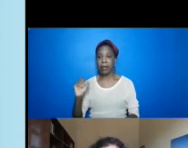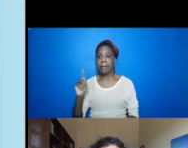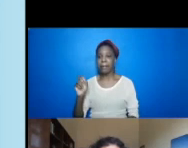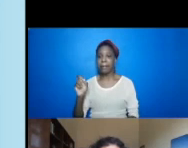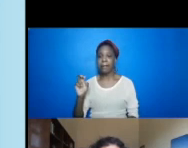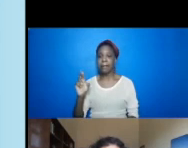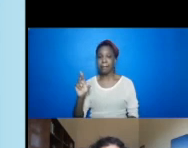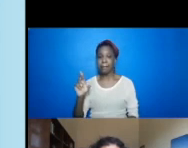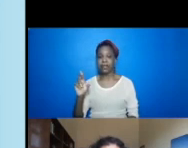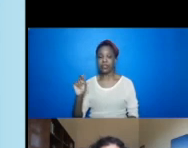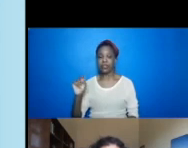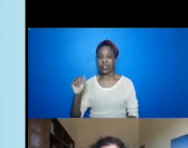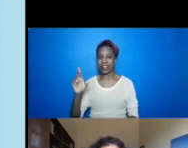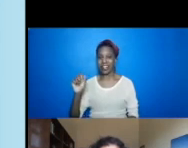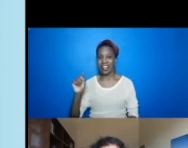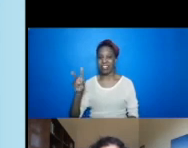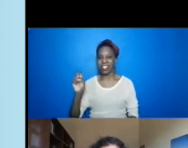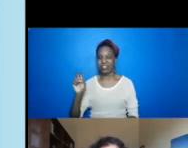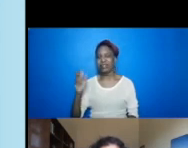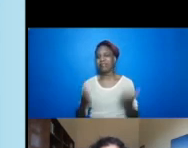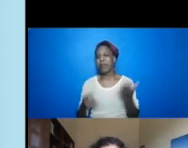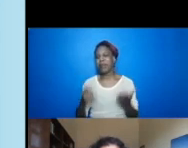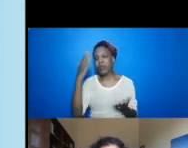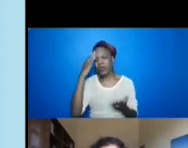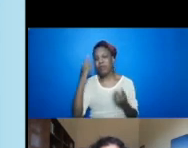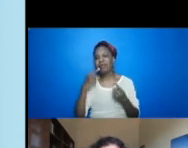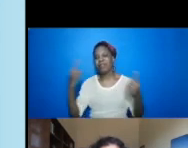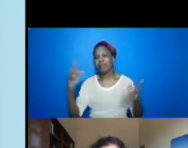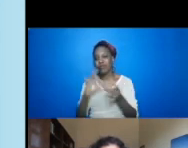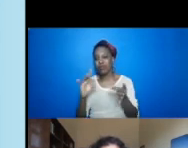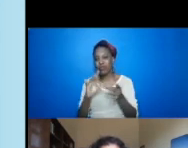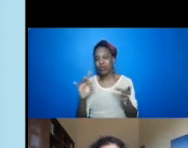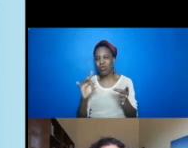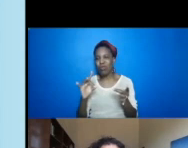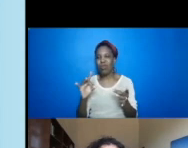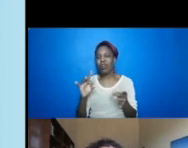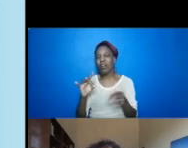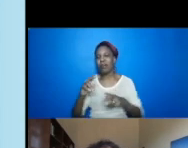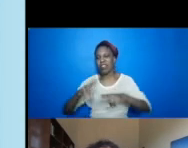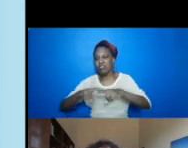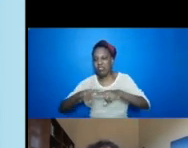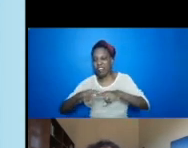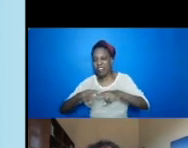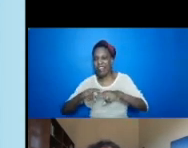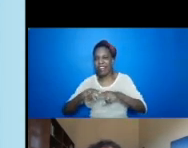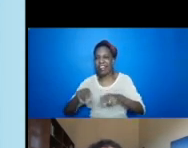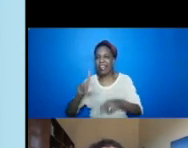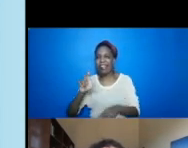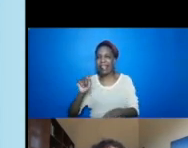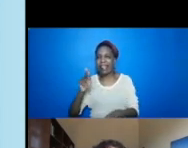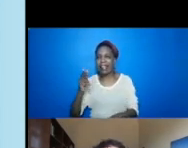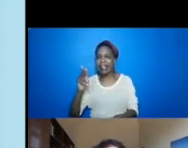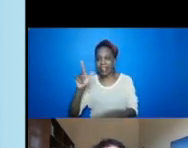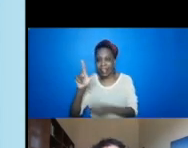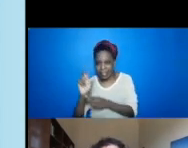transhistorical narratives in the sense that multiple generations will know the structure of that story, and then you can just